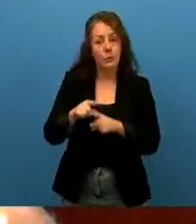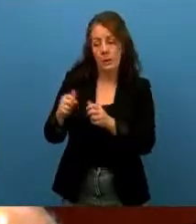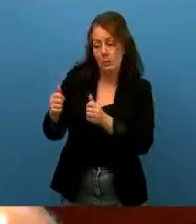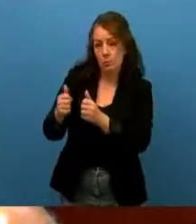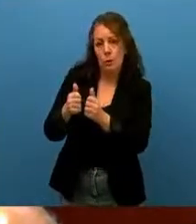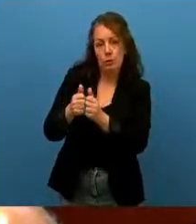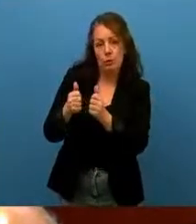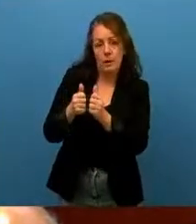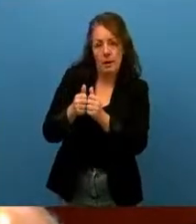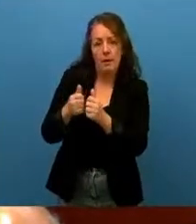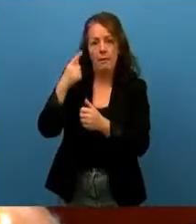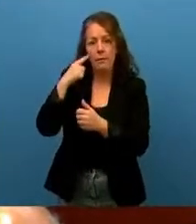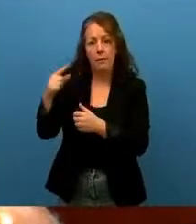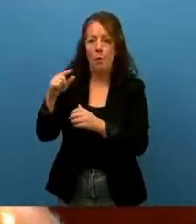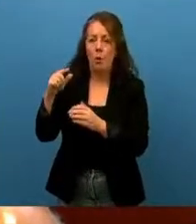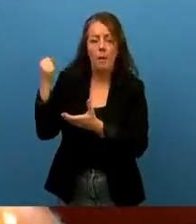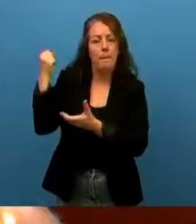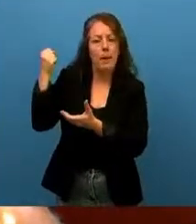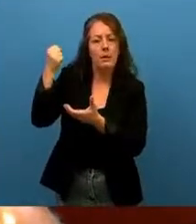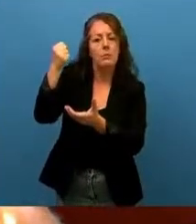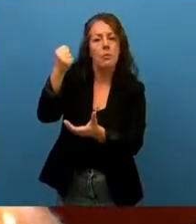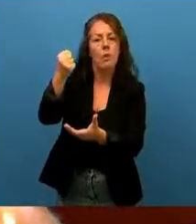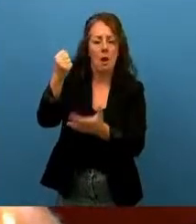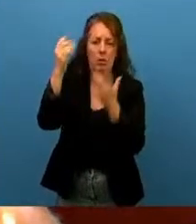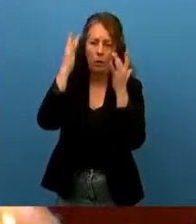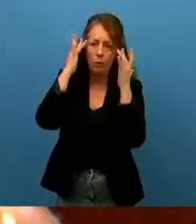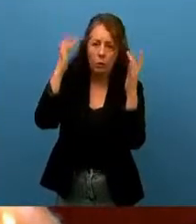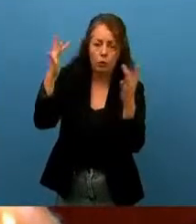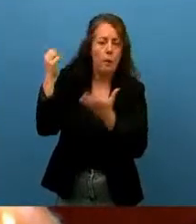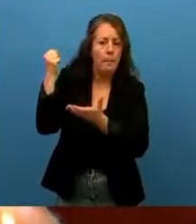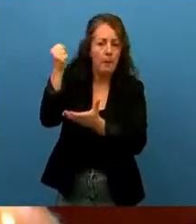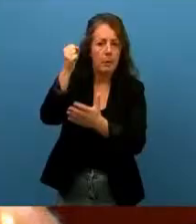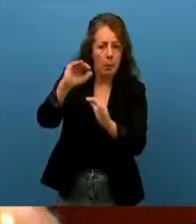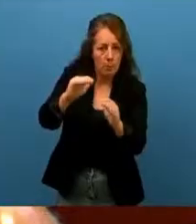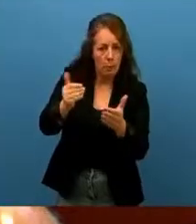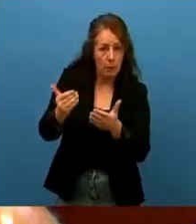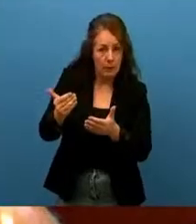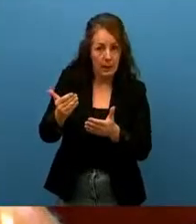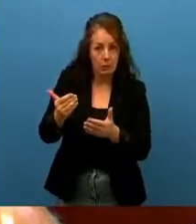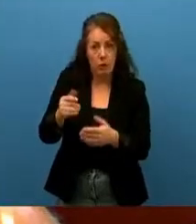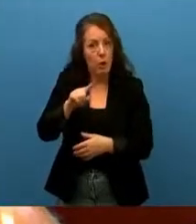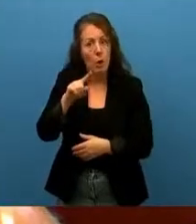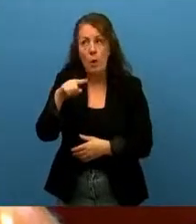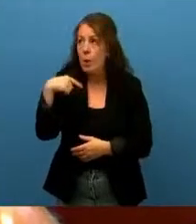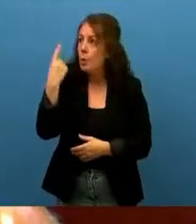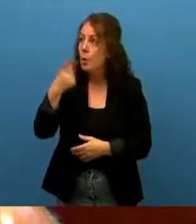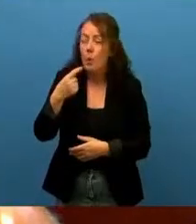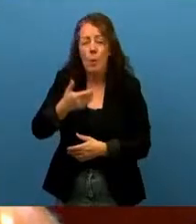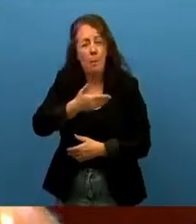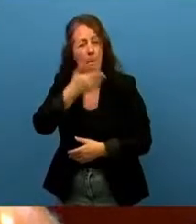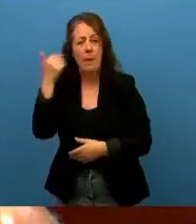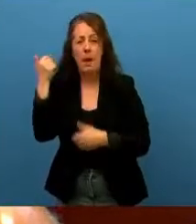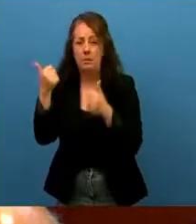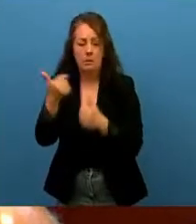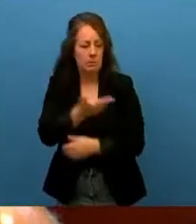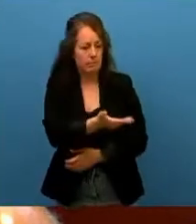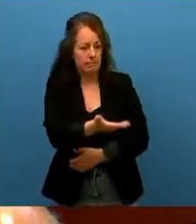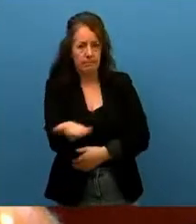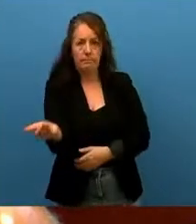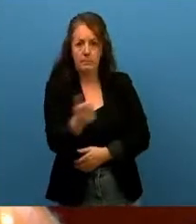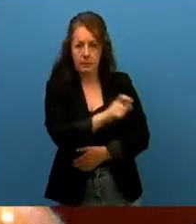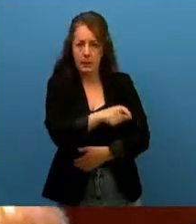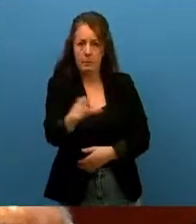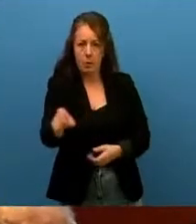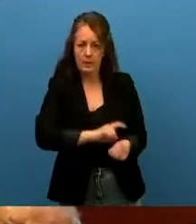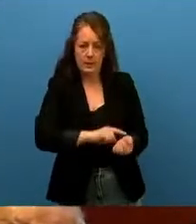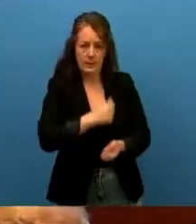that exposure to reprisals may increase as well. All forms of reprisals for engagement with the UN